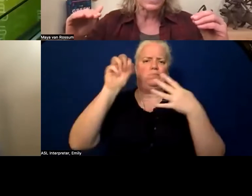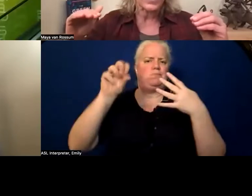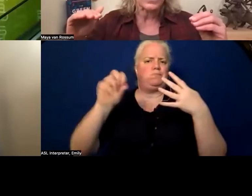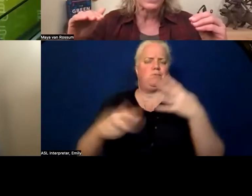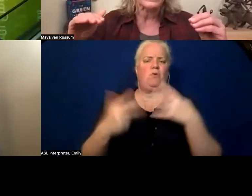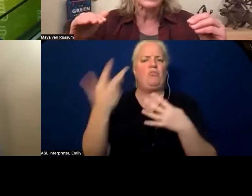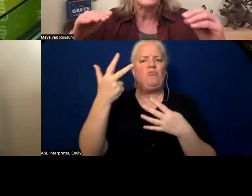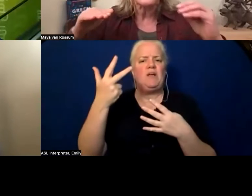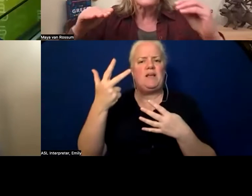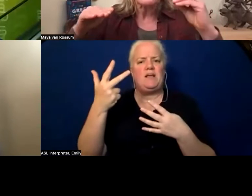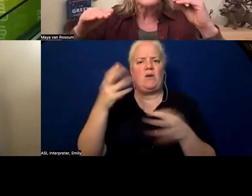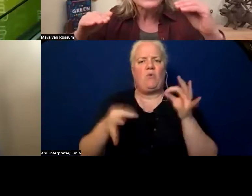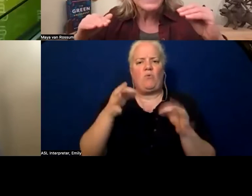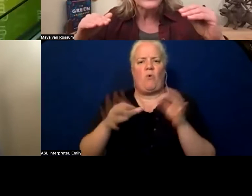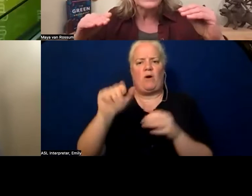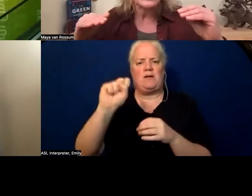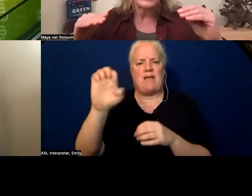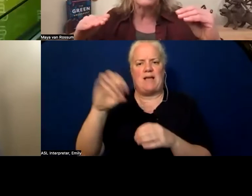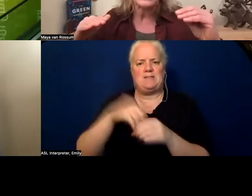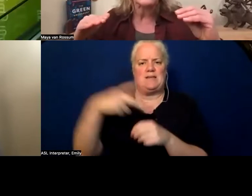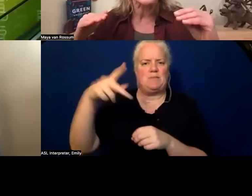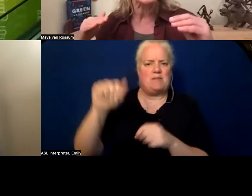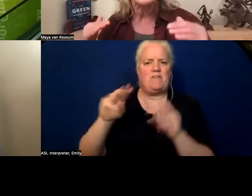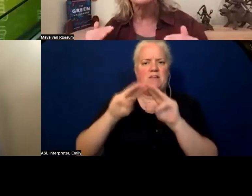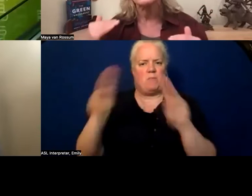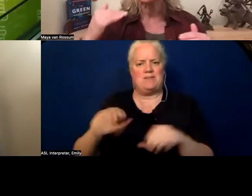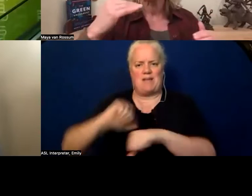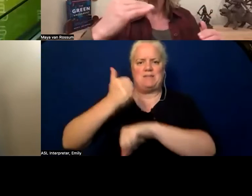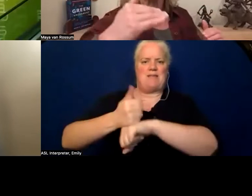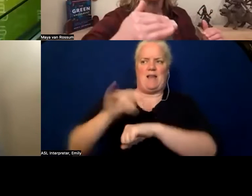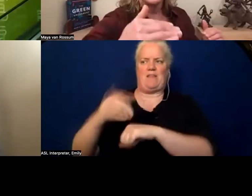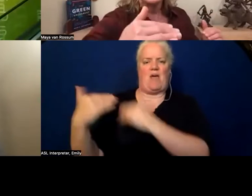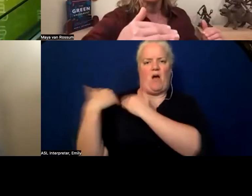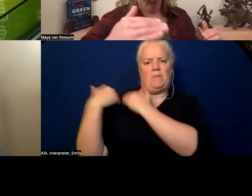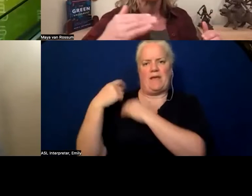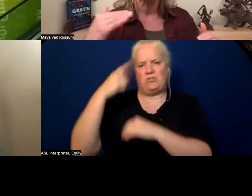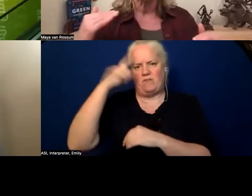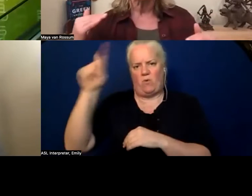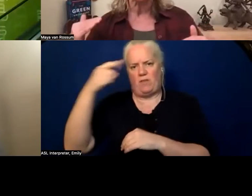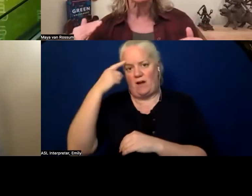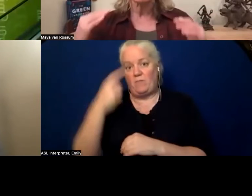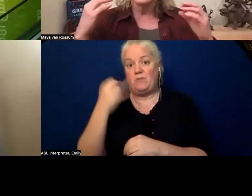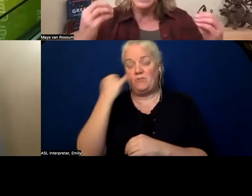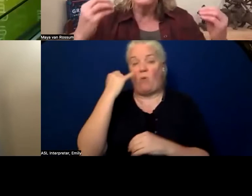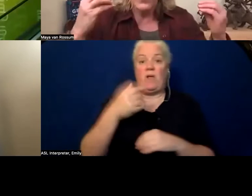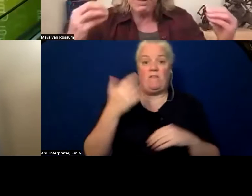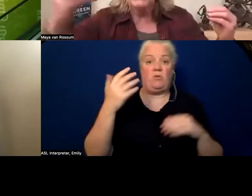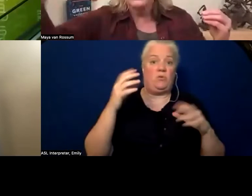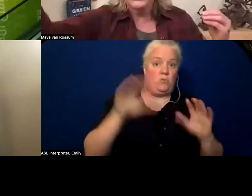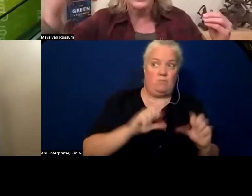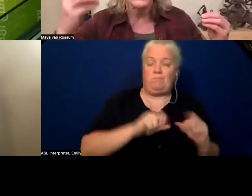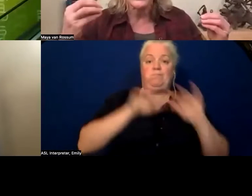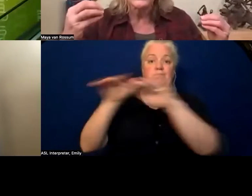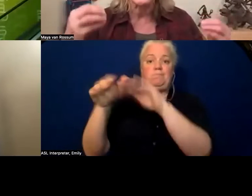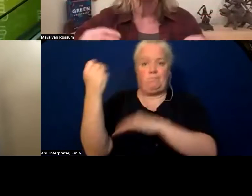in Pennsylvania and Montana that set that as an obligation. So therefore, when you go in with your advocacy, you don't just have the power